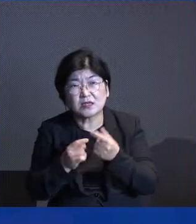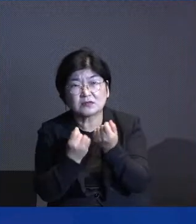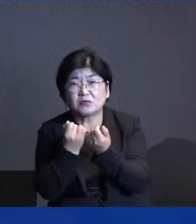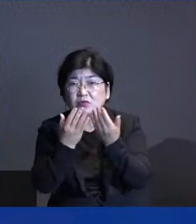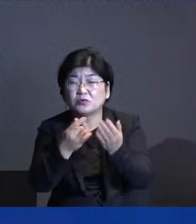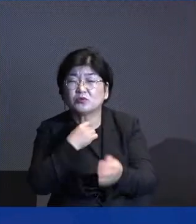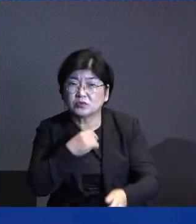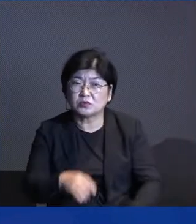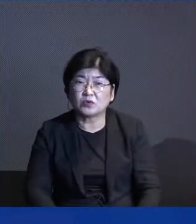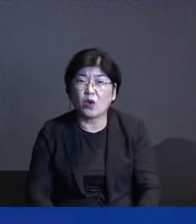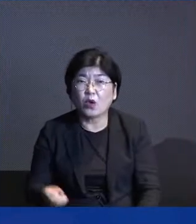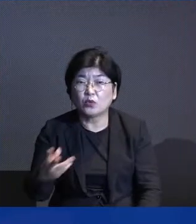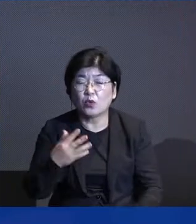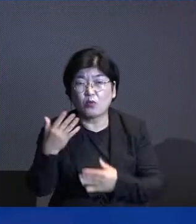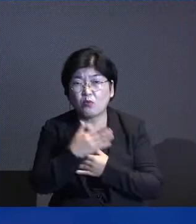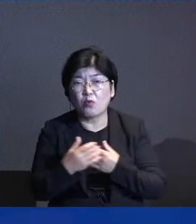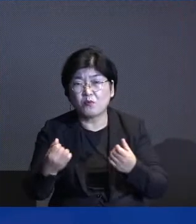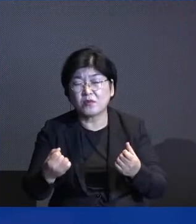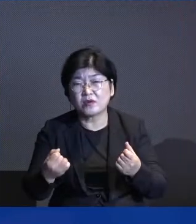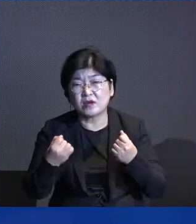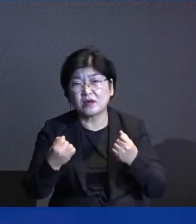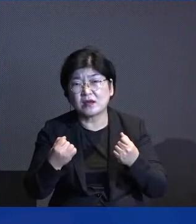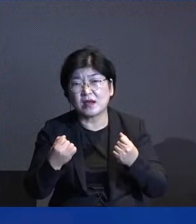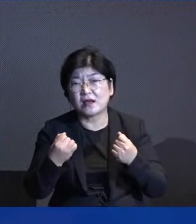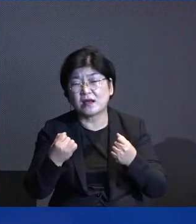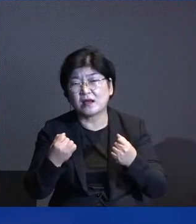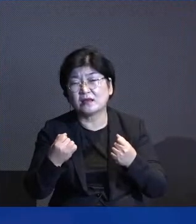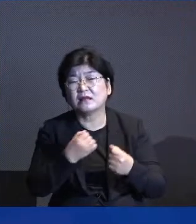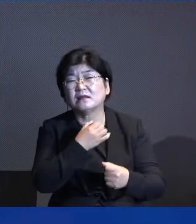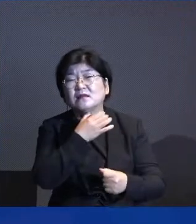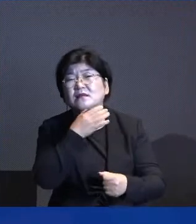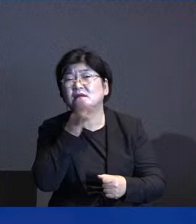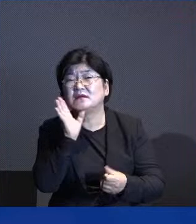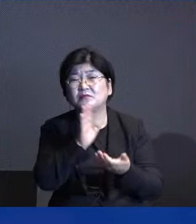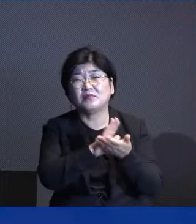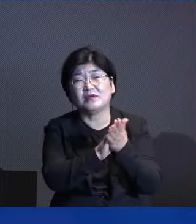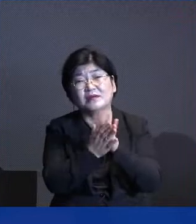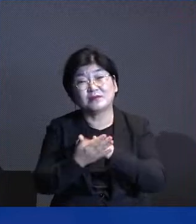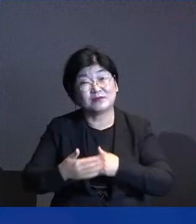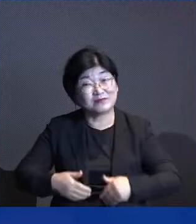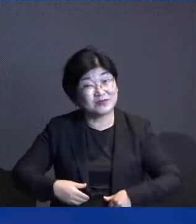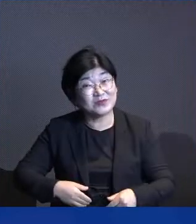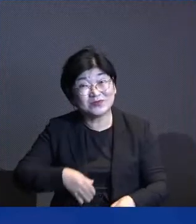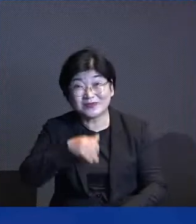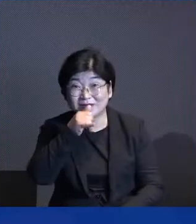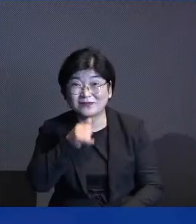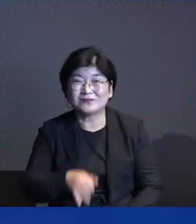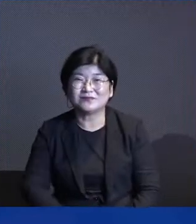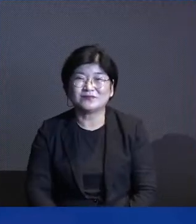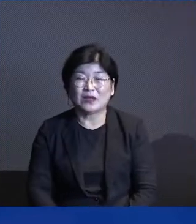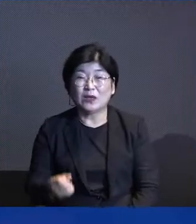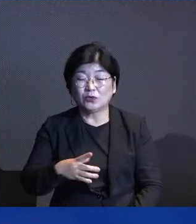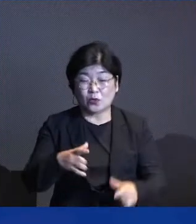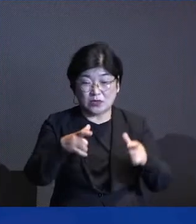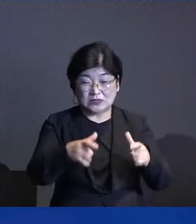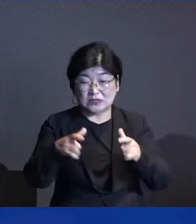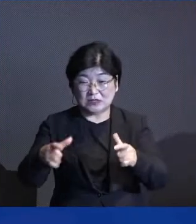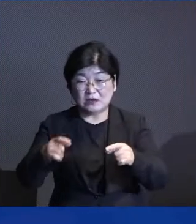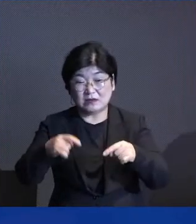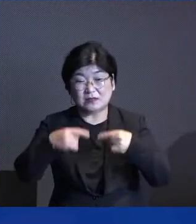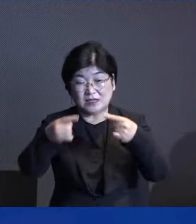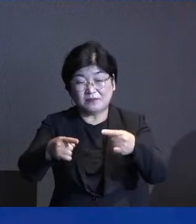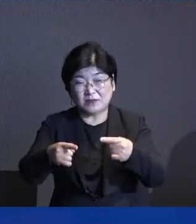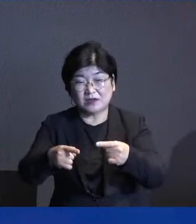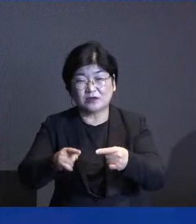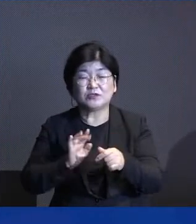aging, including their narratives in the society, promoting community participation, developing specialist